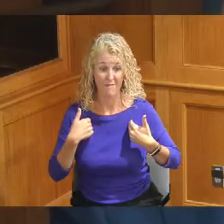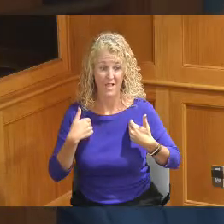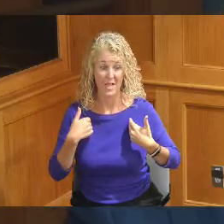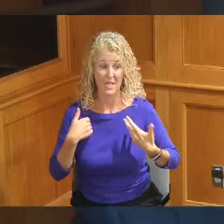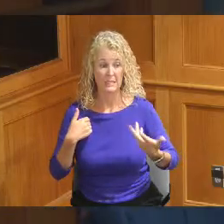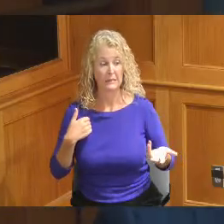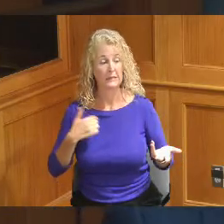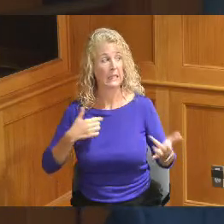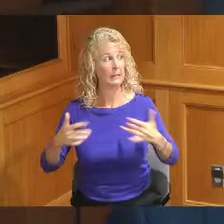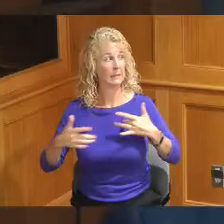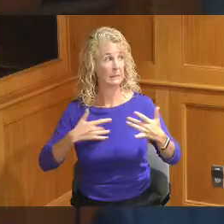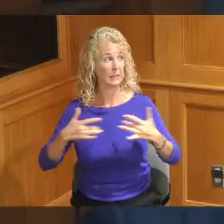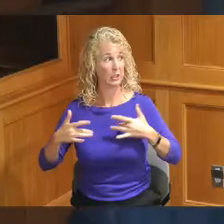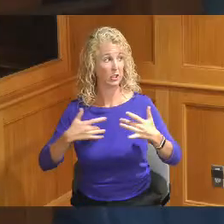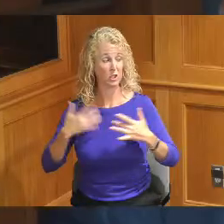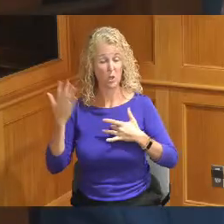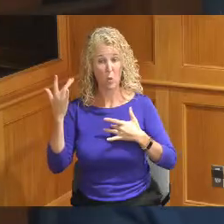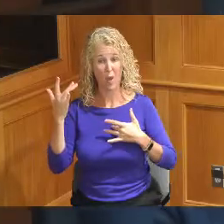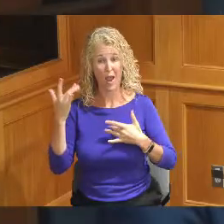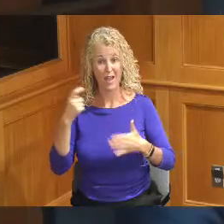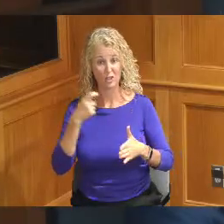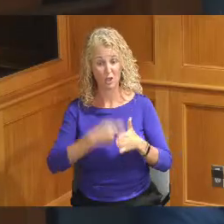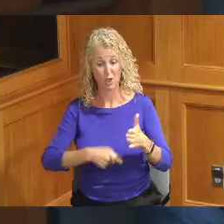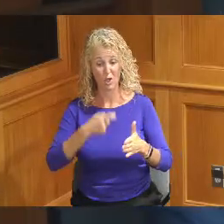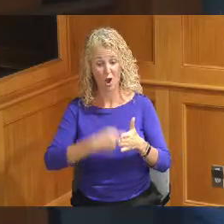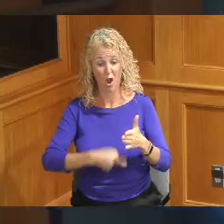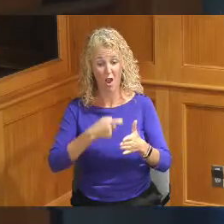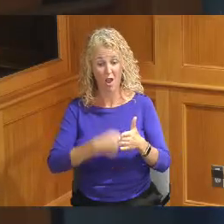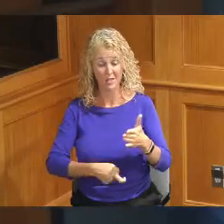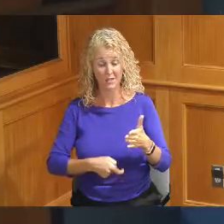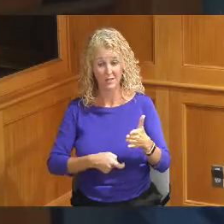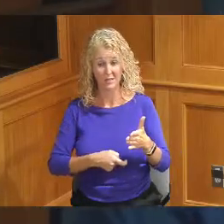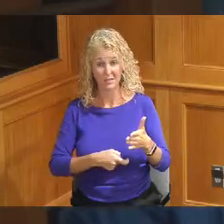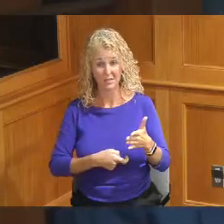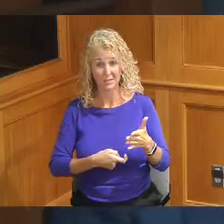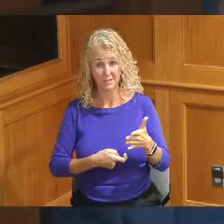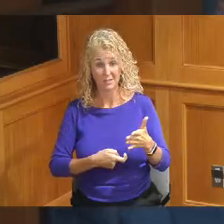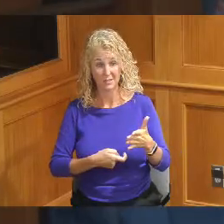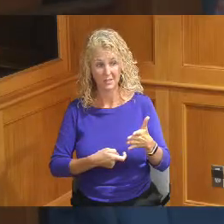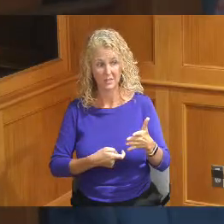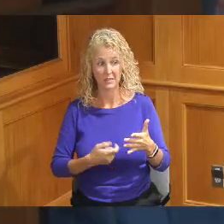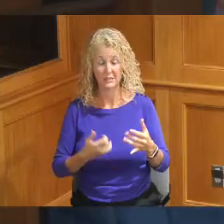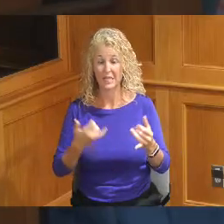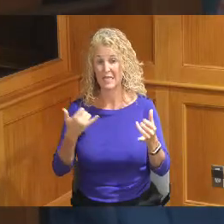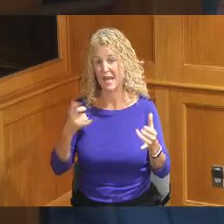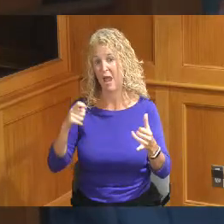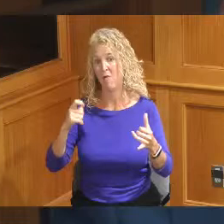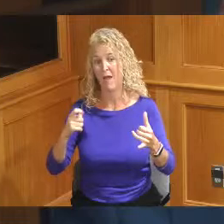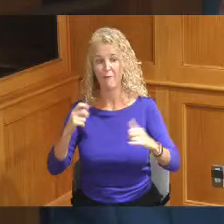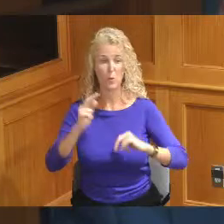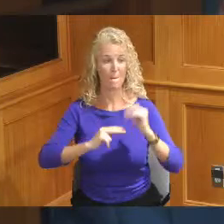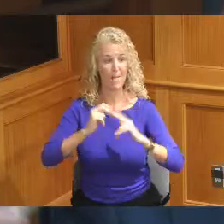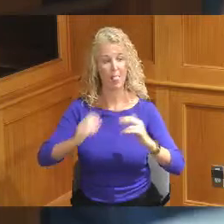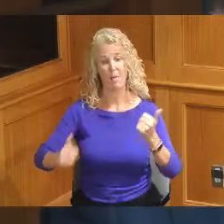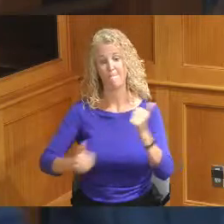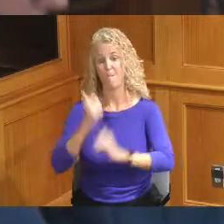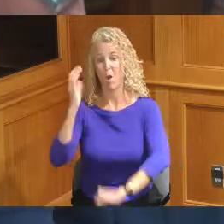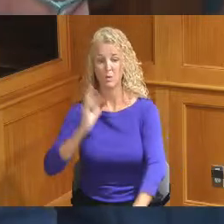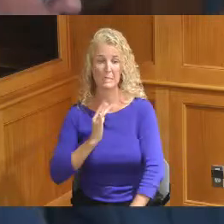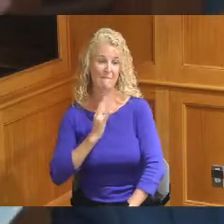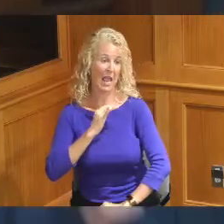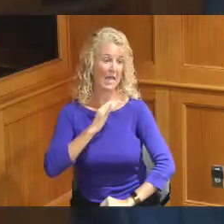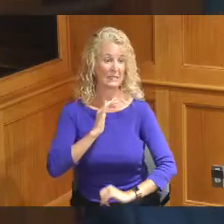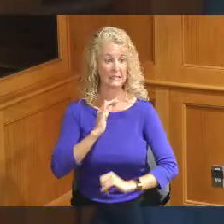just concerned about the cost of trying to build, Taj Mahal down there. And like I said, I'm all